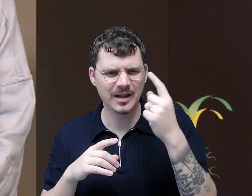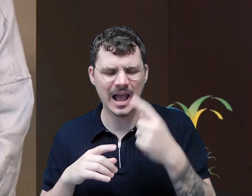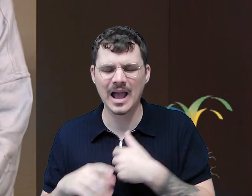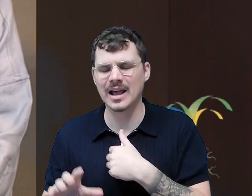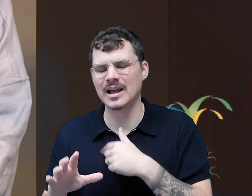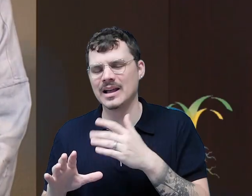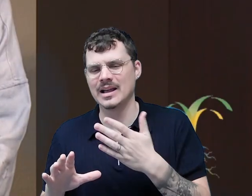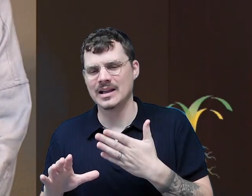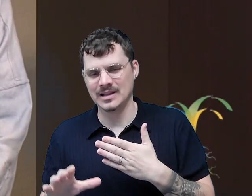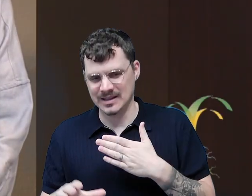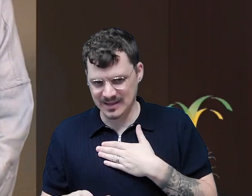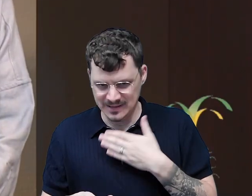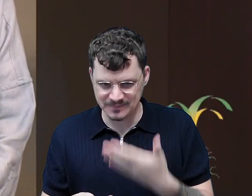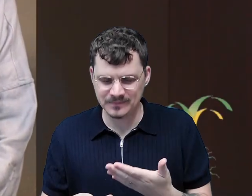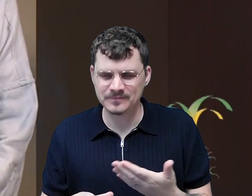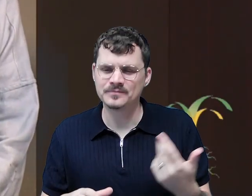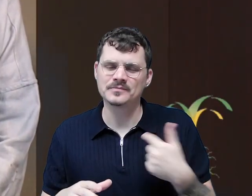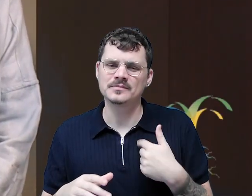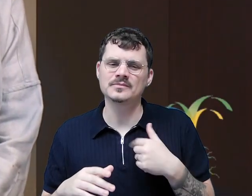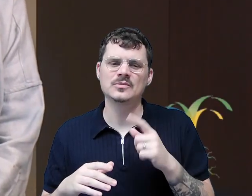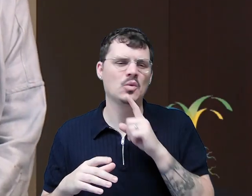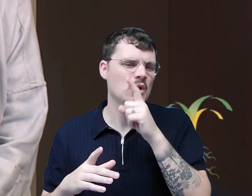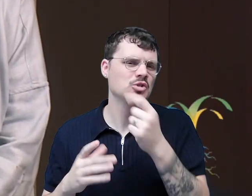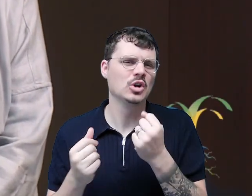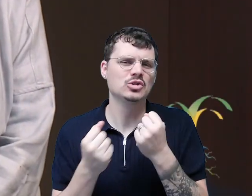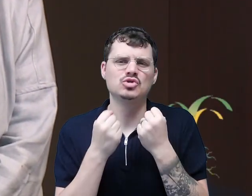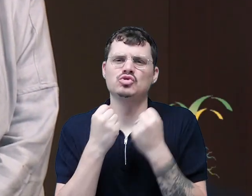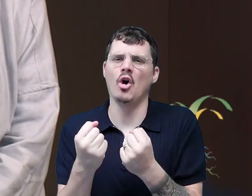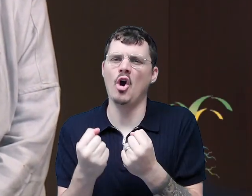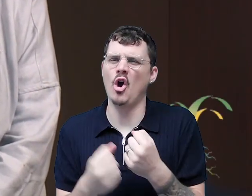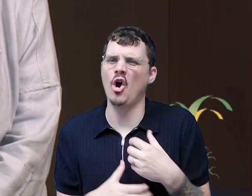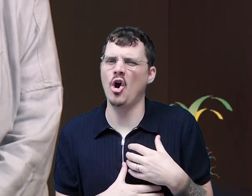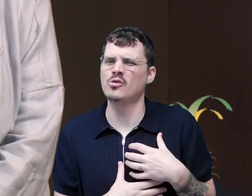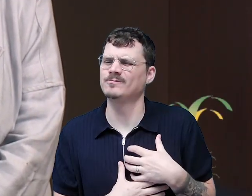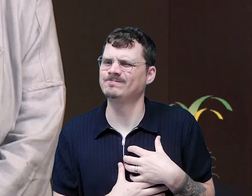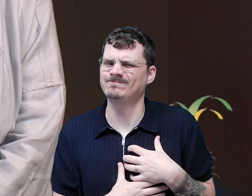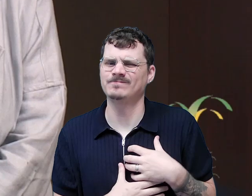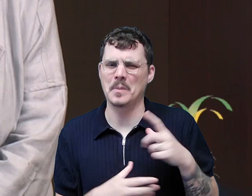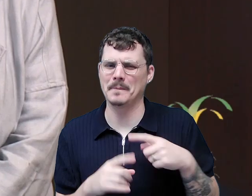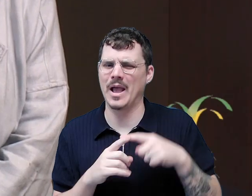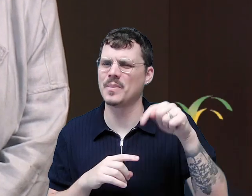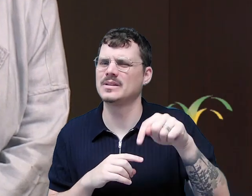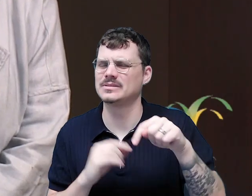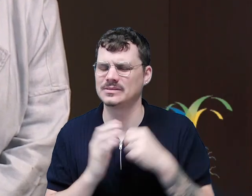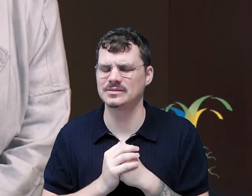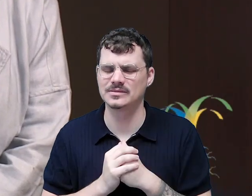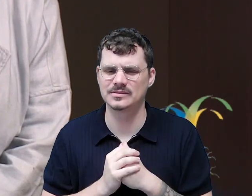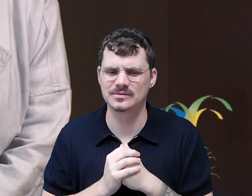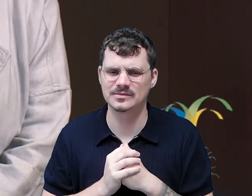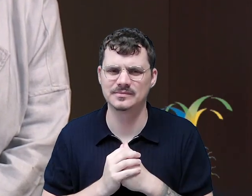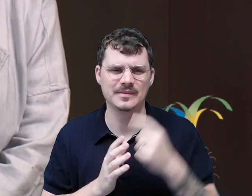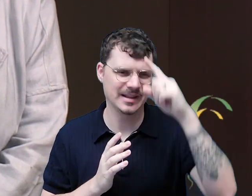melodramatic. But I do got to admit that I have a really strong feeling about